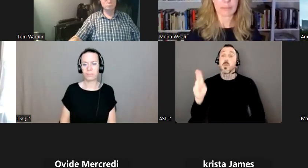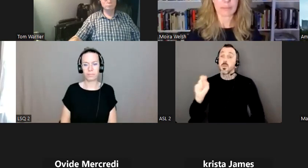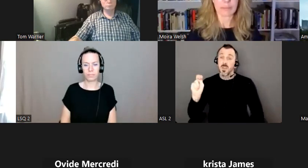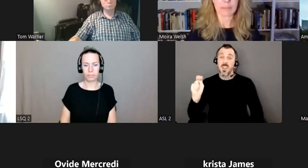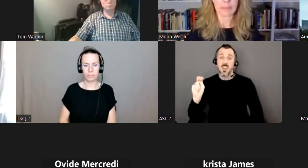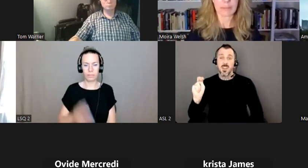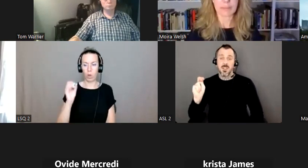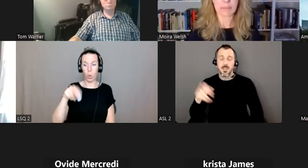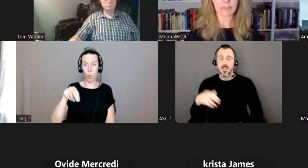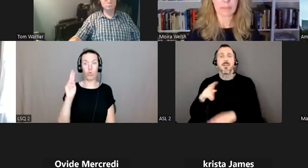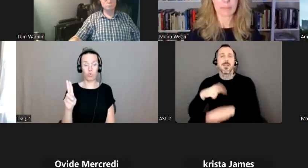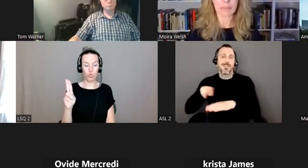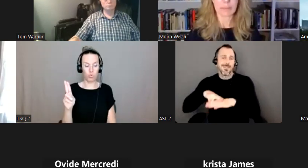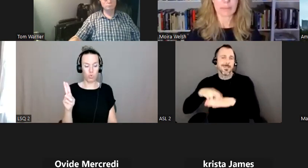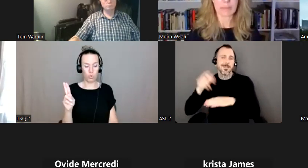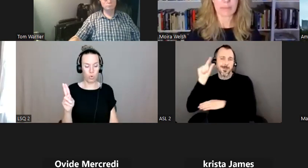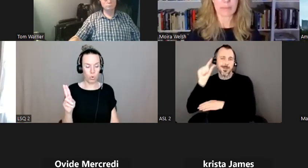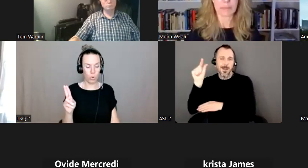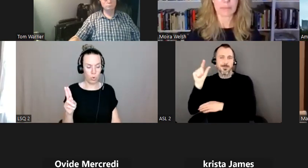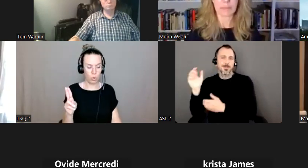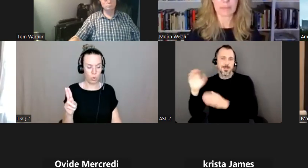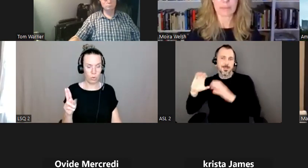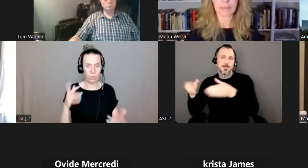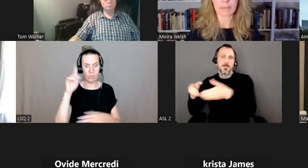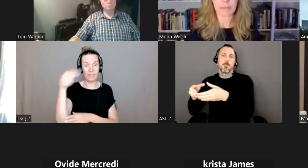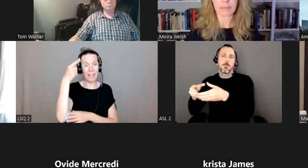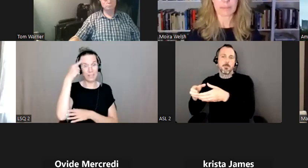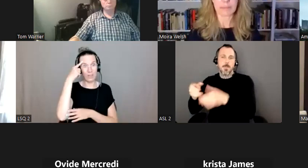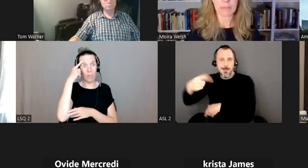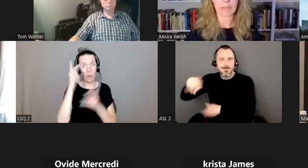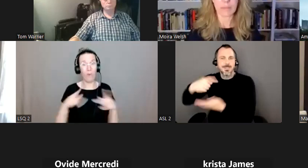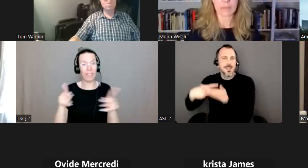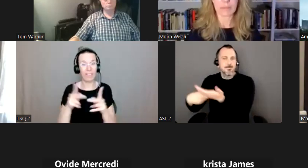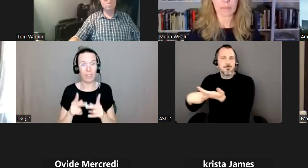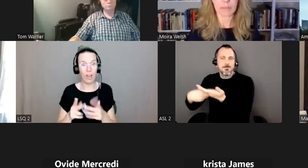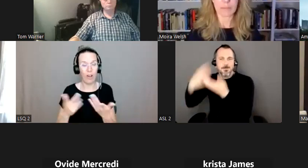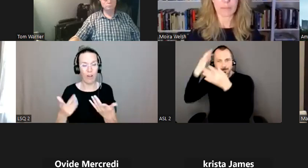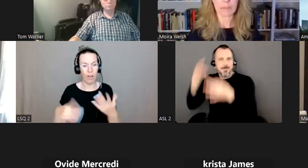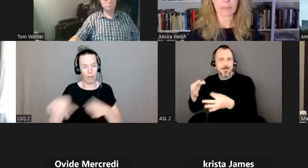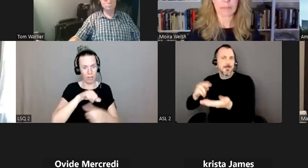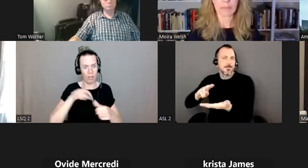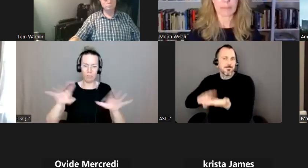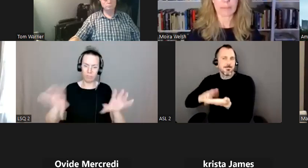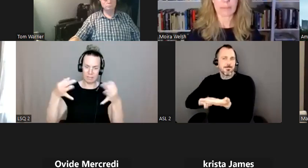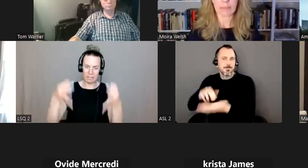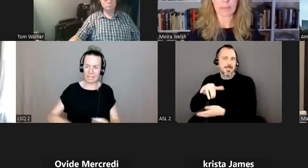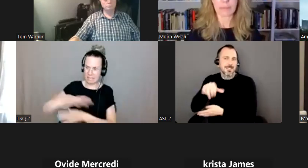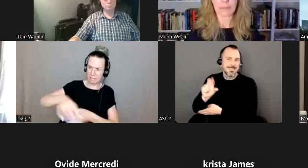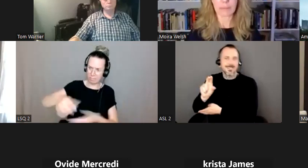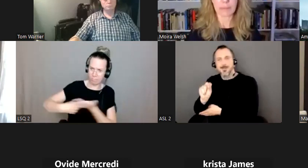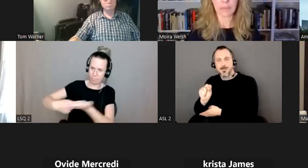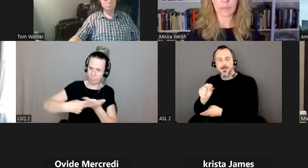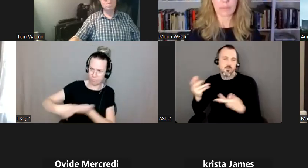governments that ultimately will make the decision as to whether or not we have a convention on the rights of older